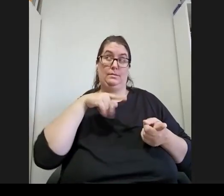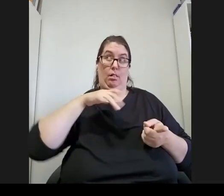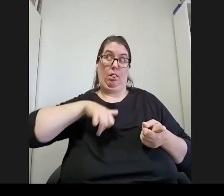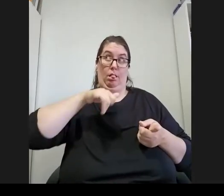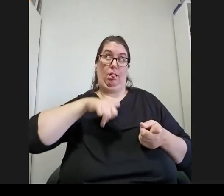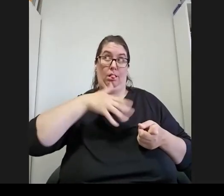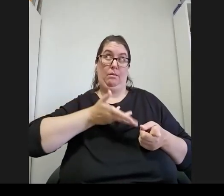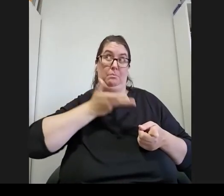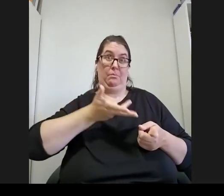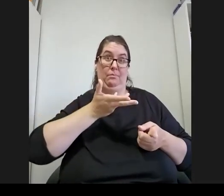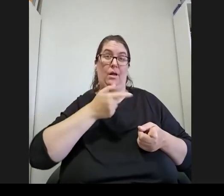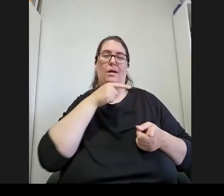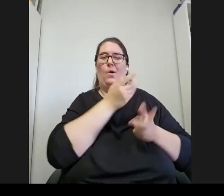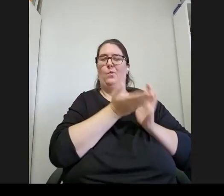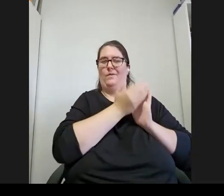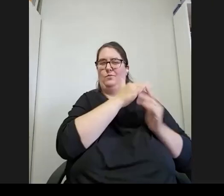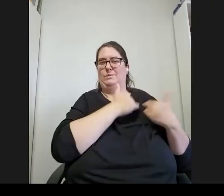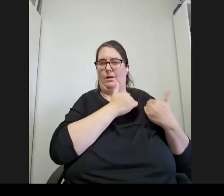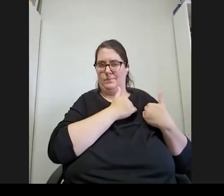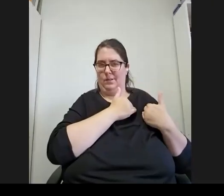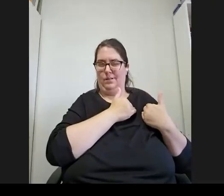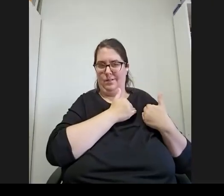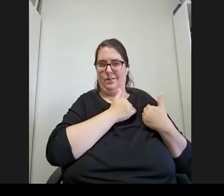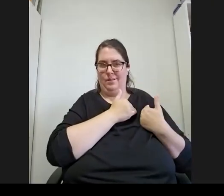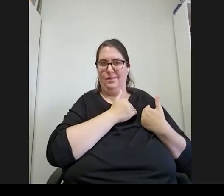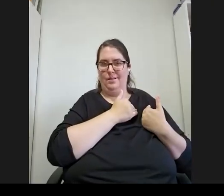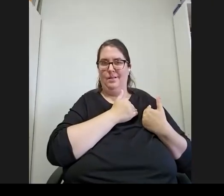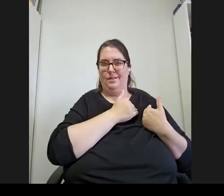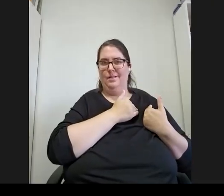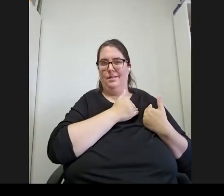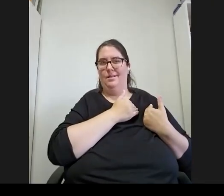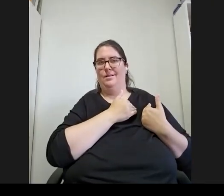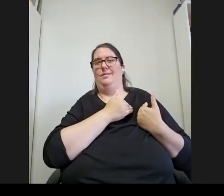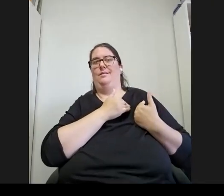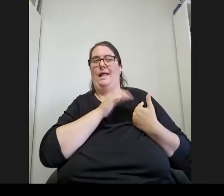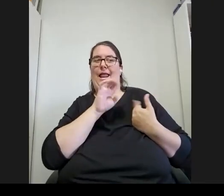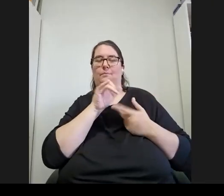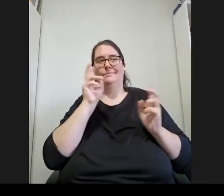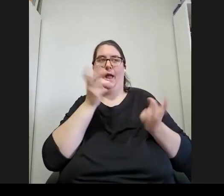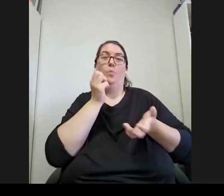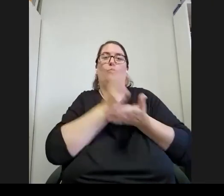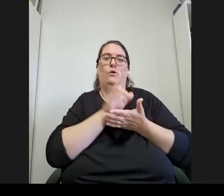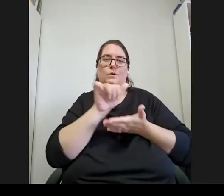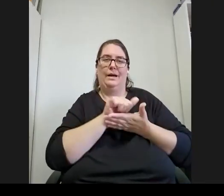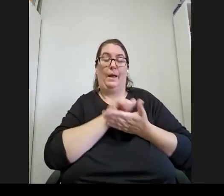one who will be reviewing that data. And Emma is also the person who actually approves. It all sounds very